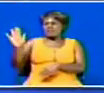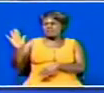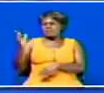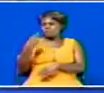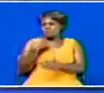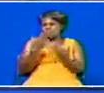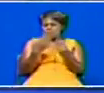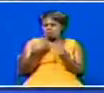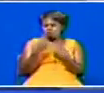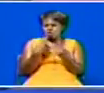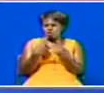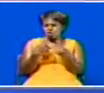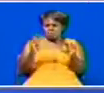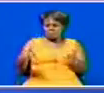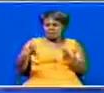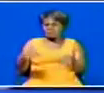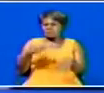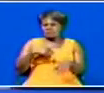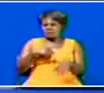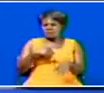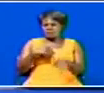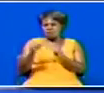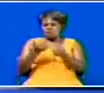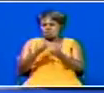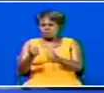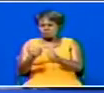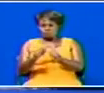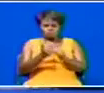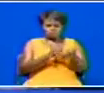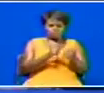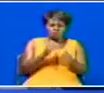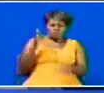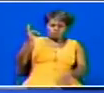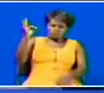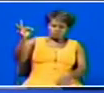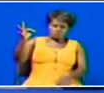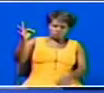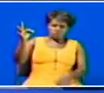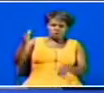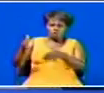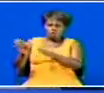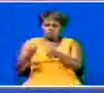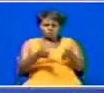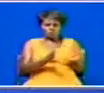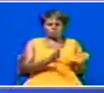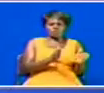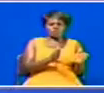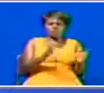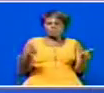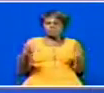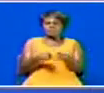about in our market is about competition, it's about the future, it's about opportunities,